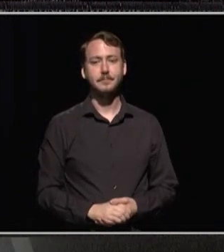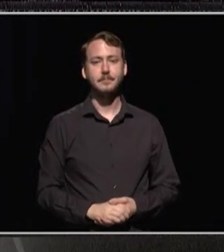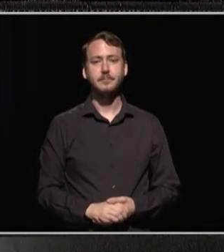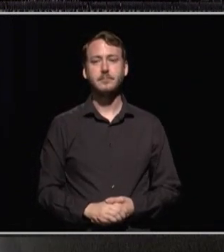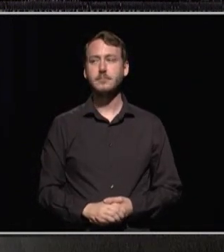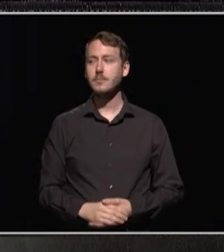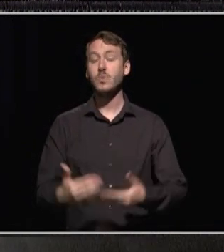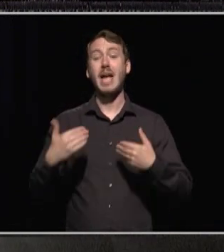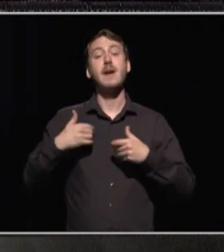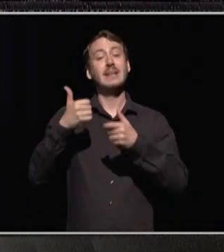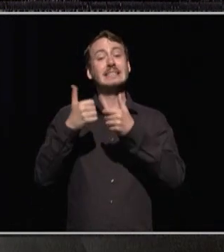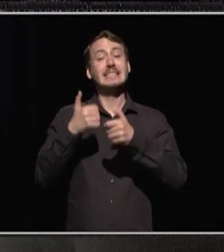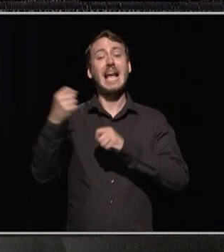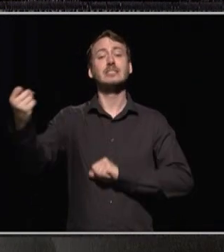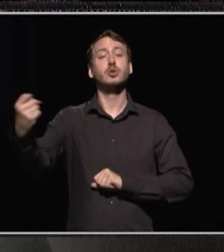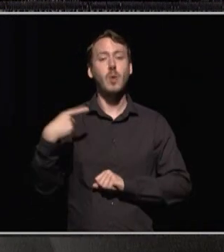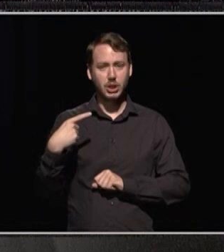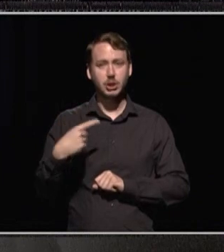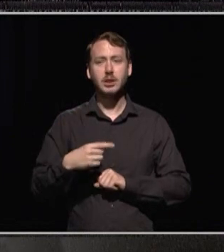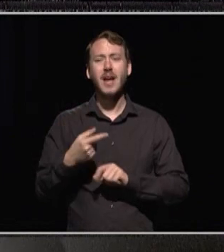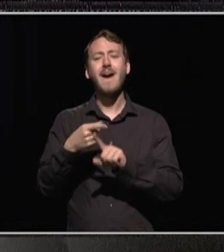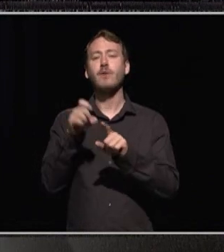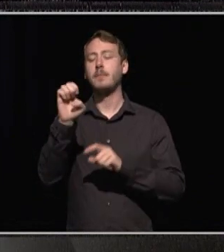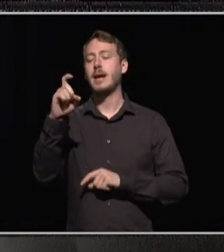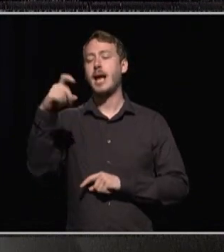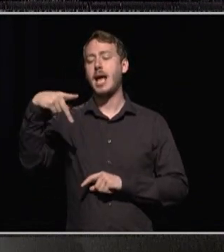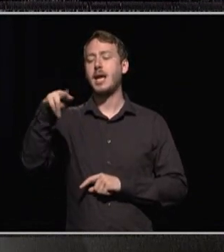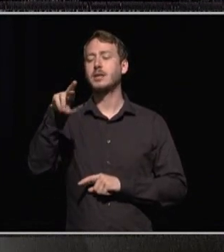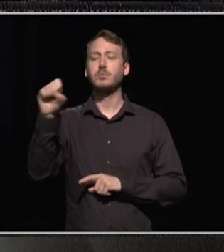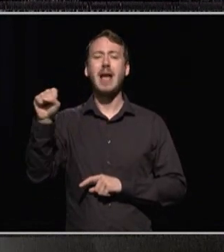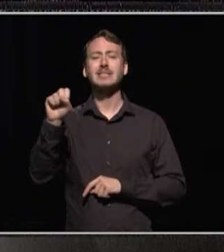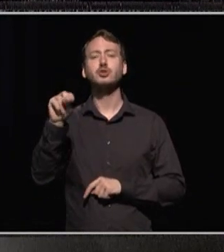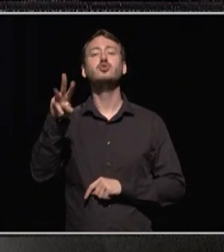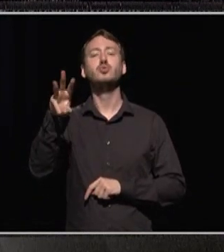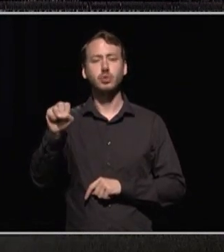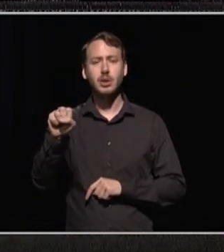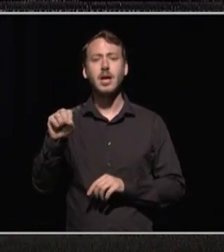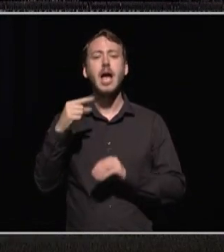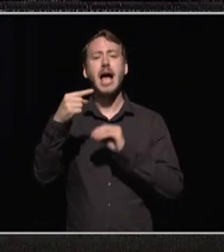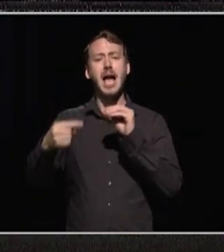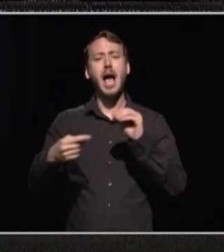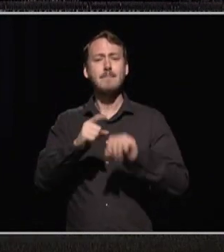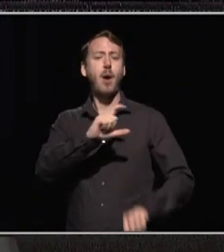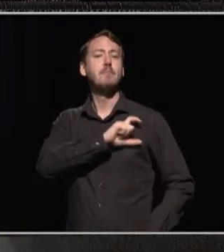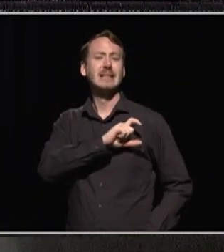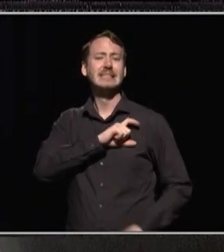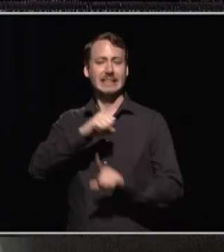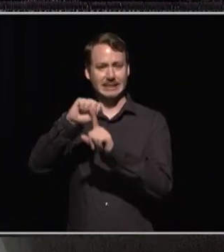We have a text question from Emily Eaton of the Express News regarding a police matter.